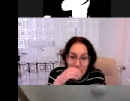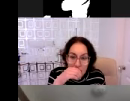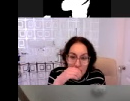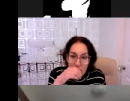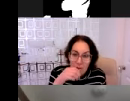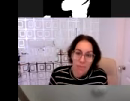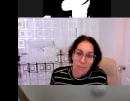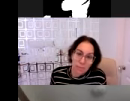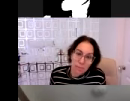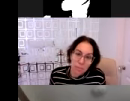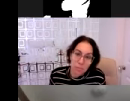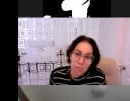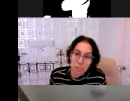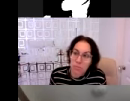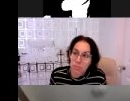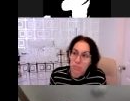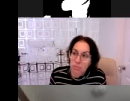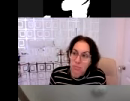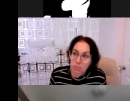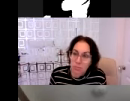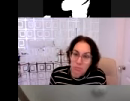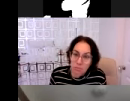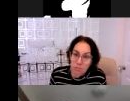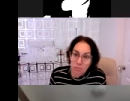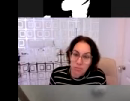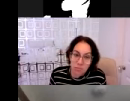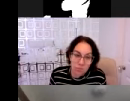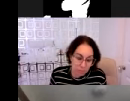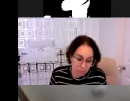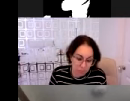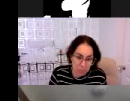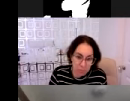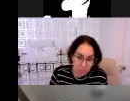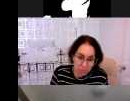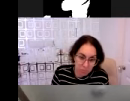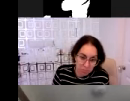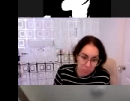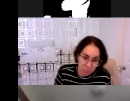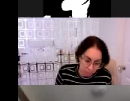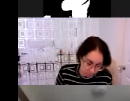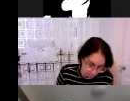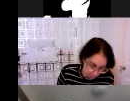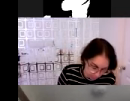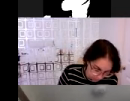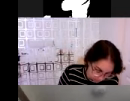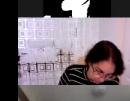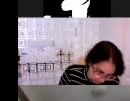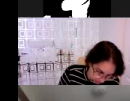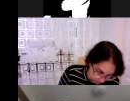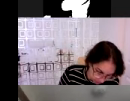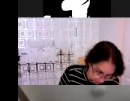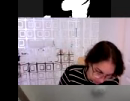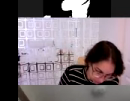axon water fraction measure. This is showing the average amount of change for all these different pathways. The average amount of change in axon